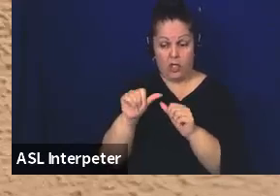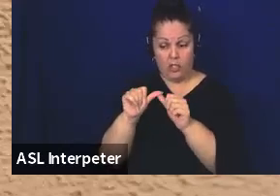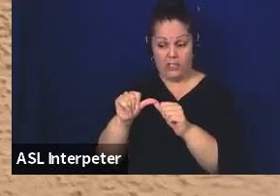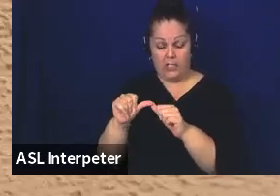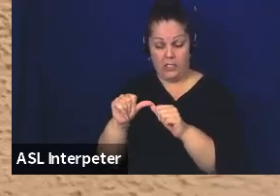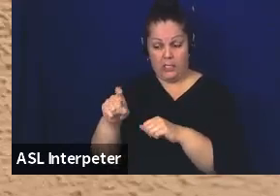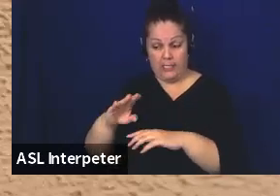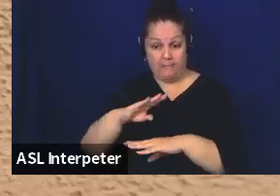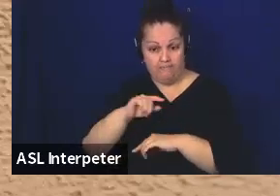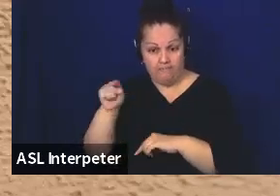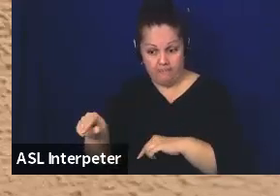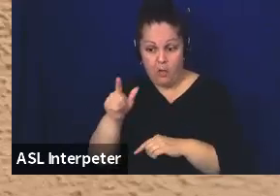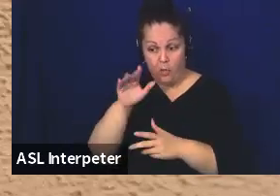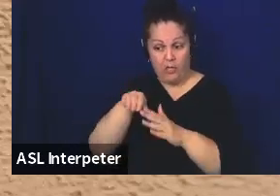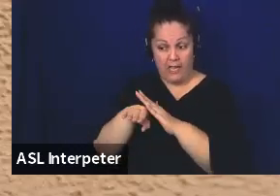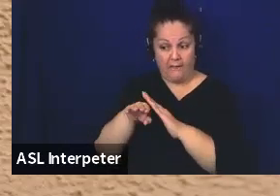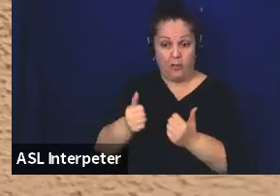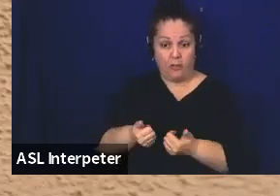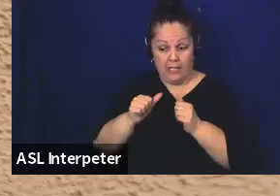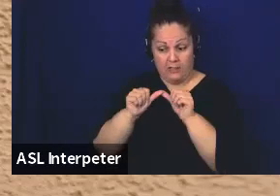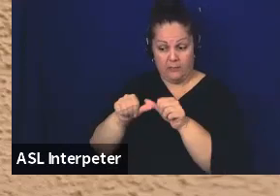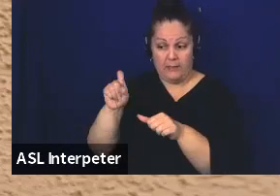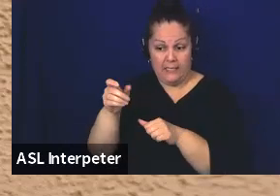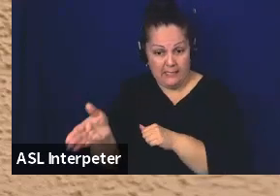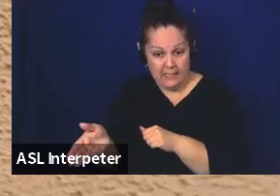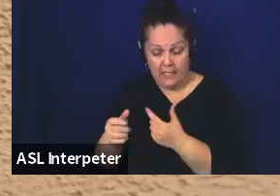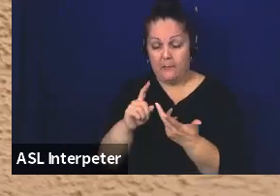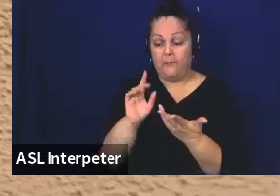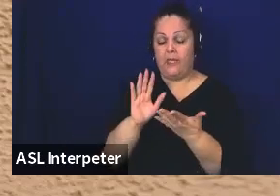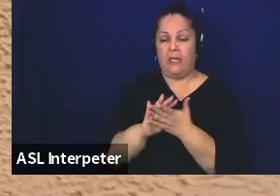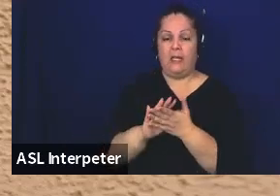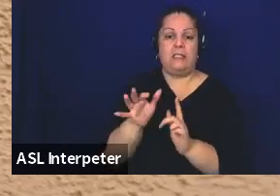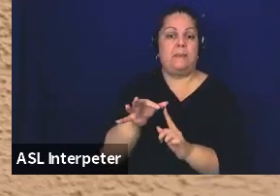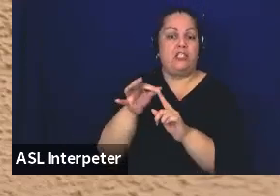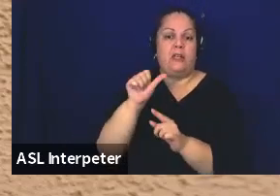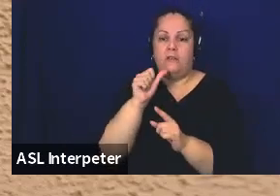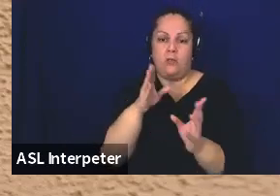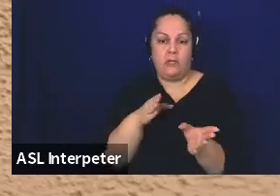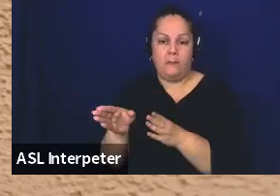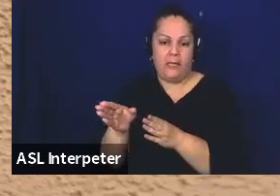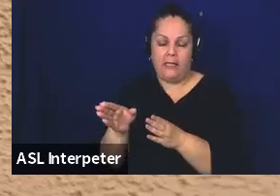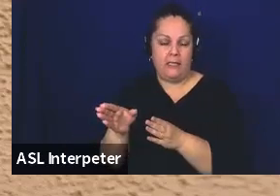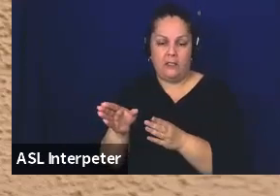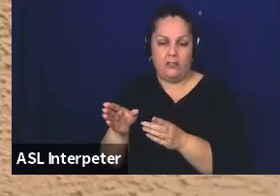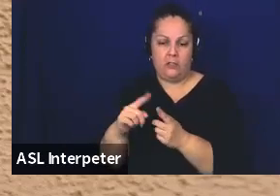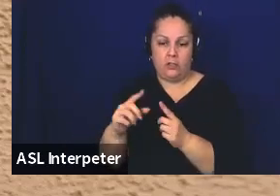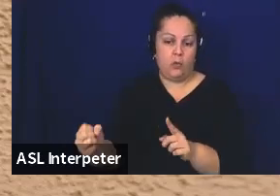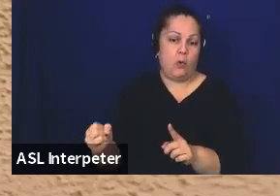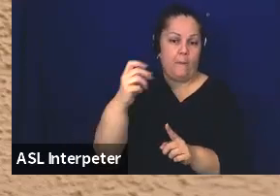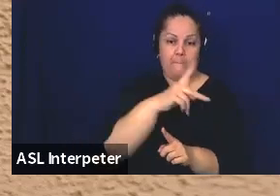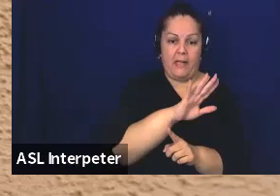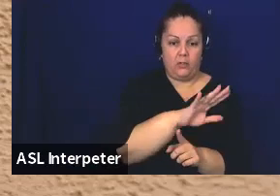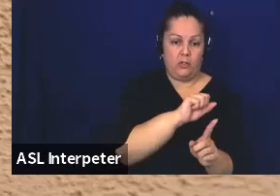you have access to life-sustaining necessities there, especially if you're not planning to go back to